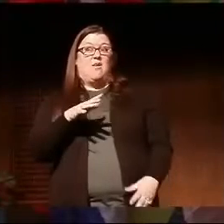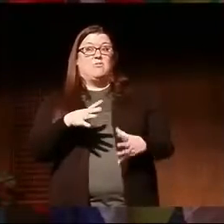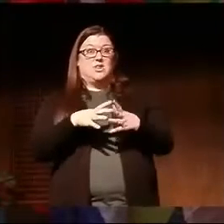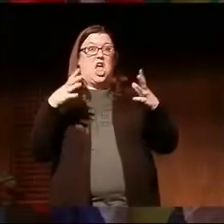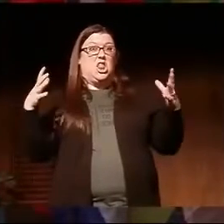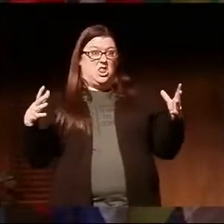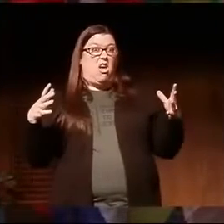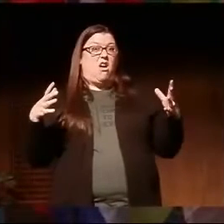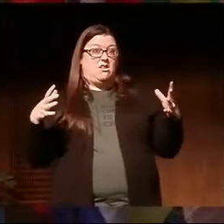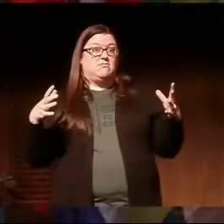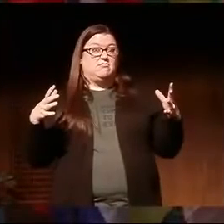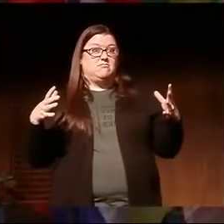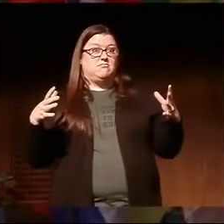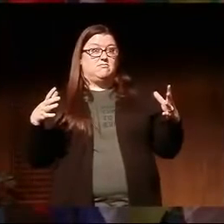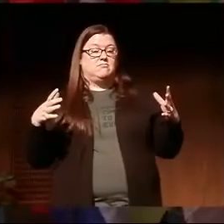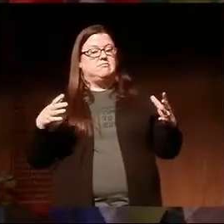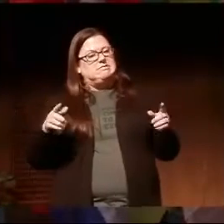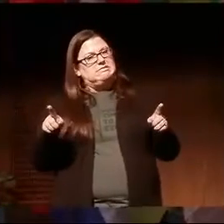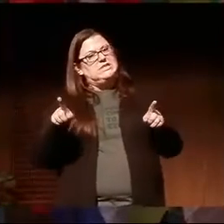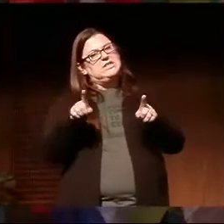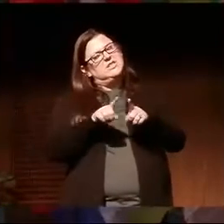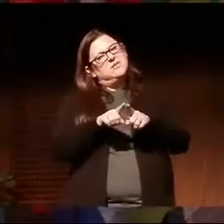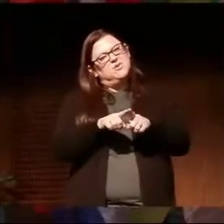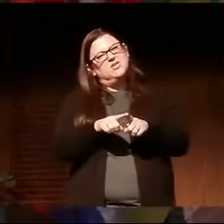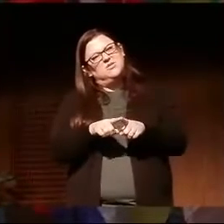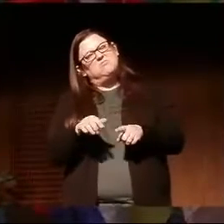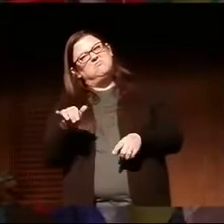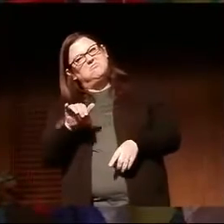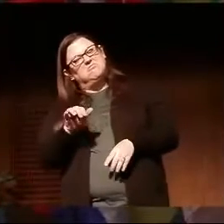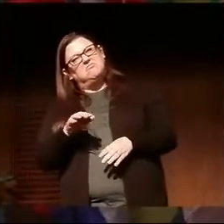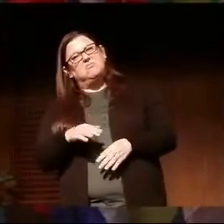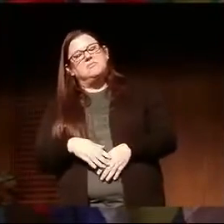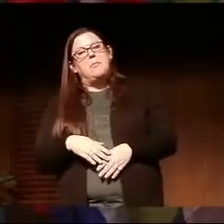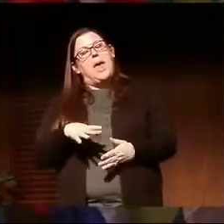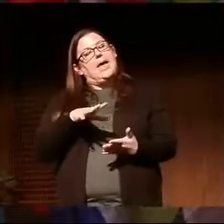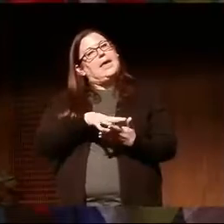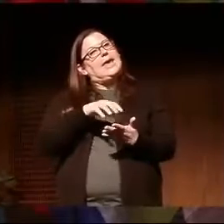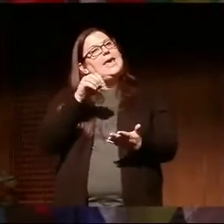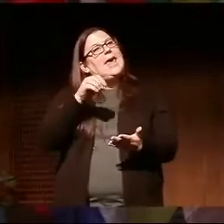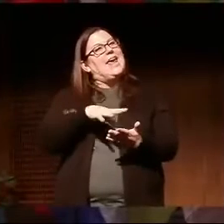It's similar to, in some ways I suppose, cake.